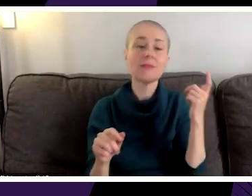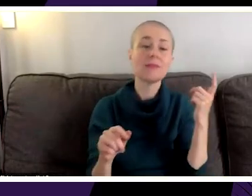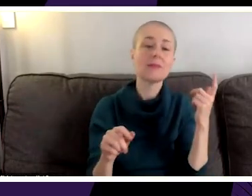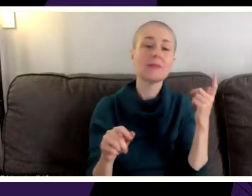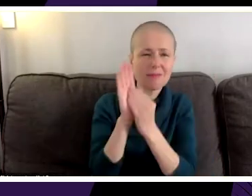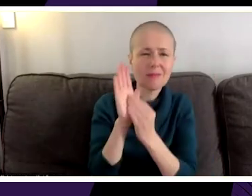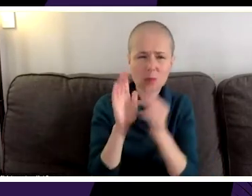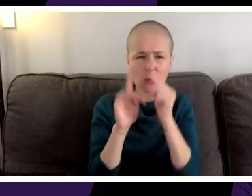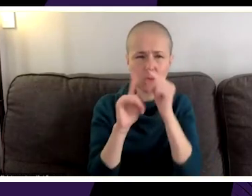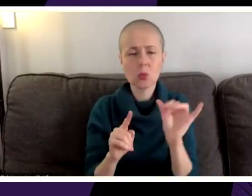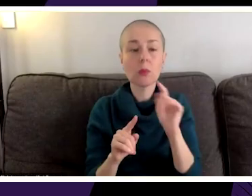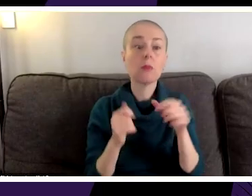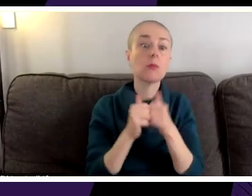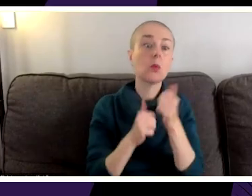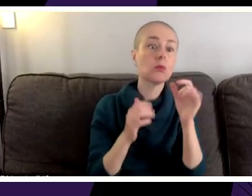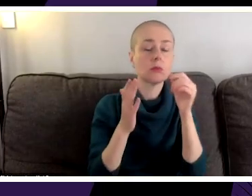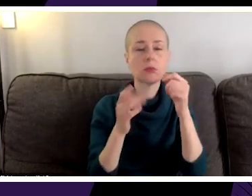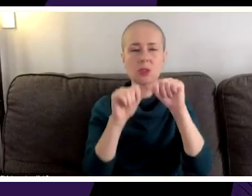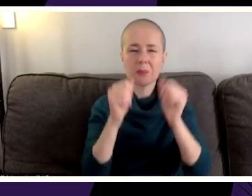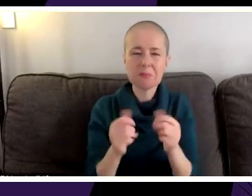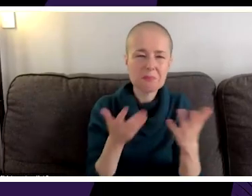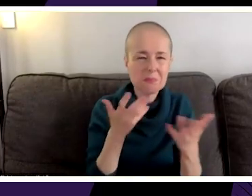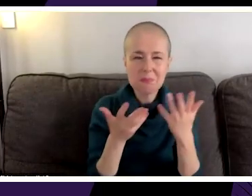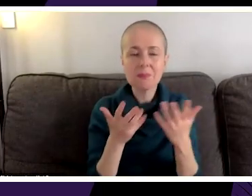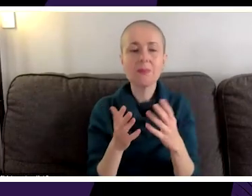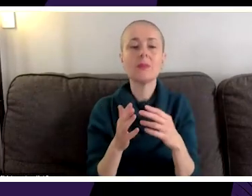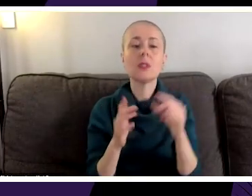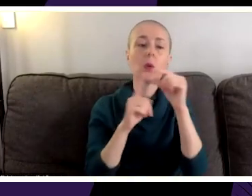right? But it's mostly like words like